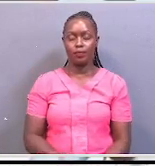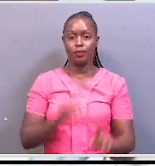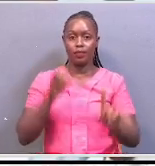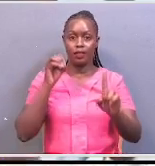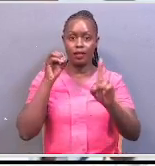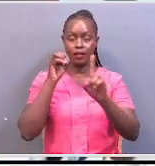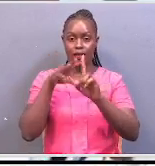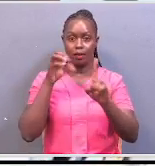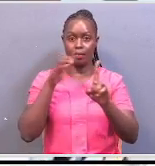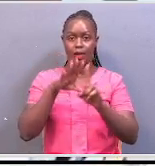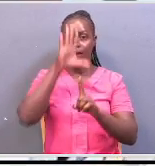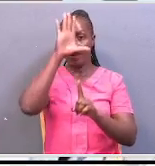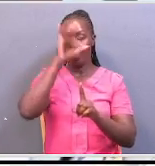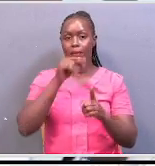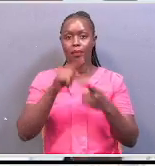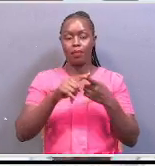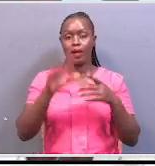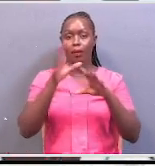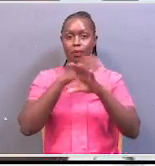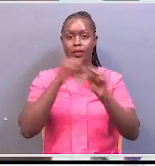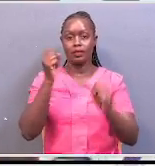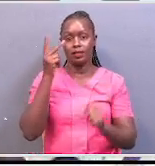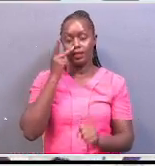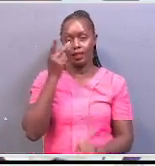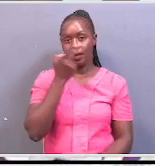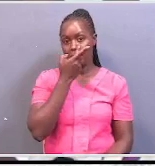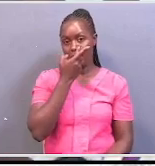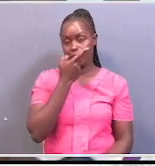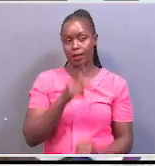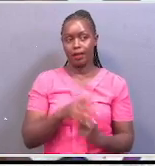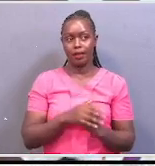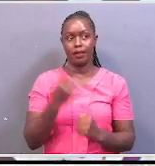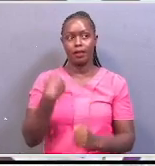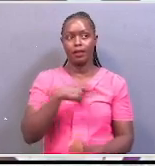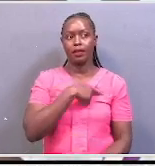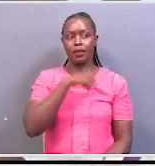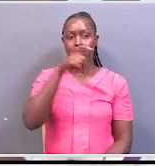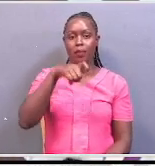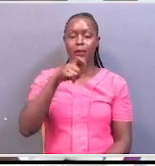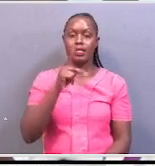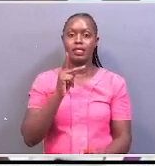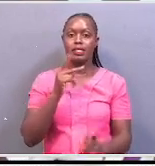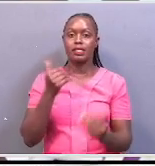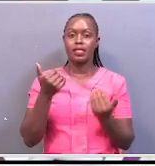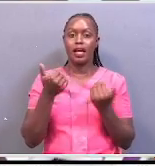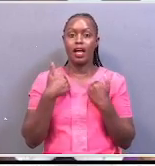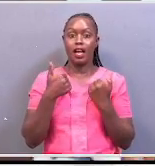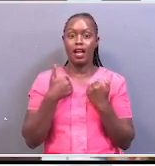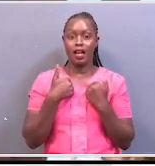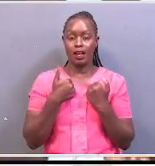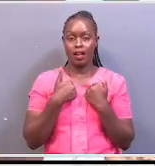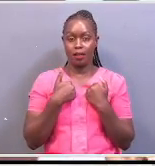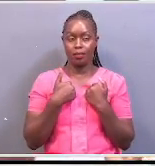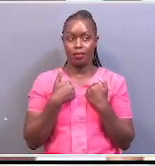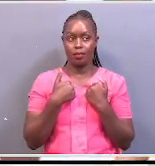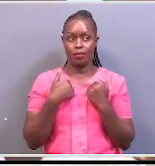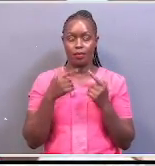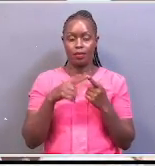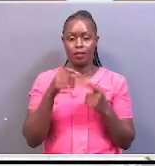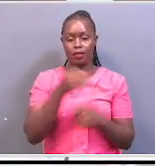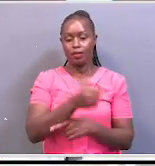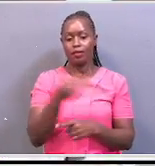inspired by President Mwai Kibaki, we must keep the doors